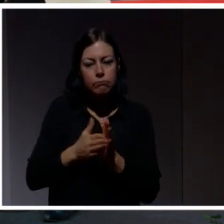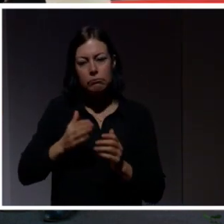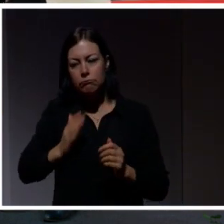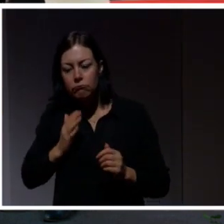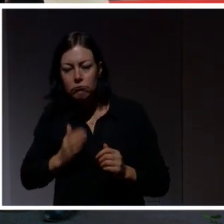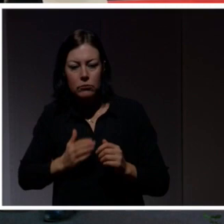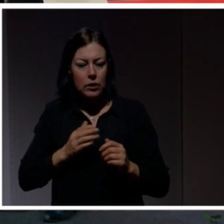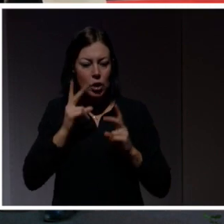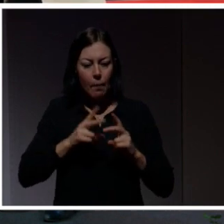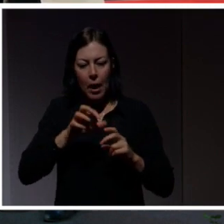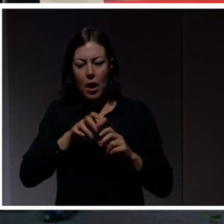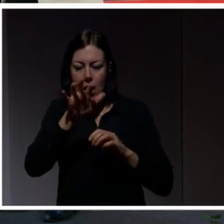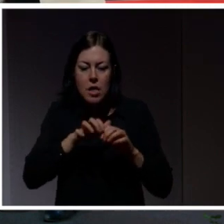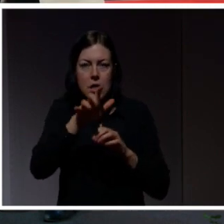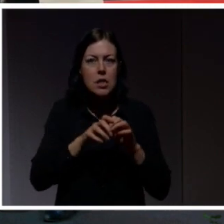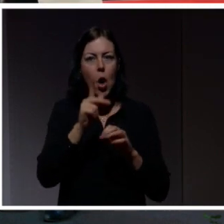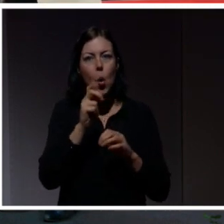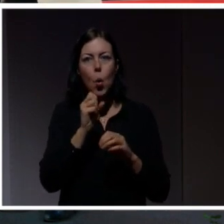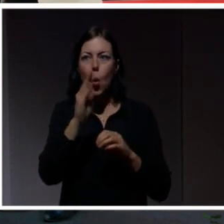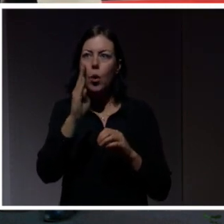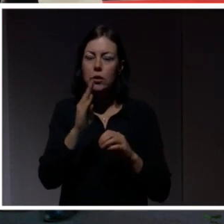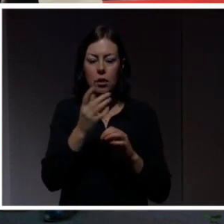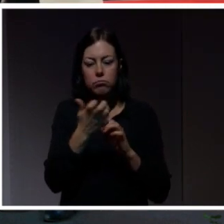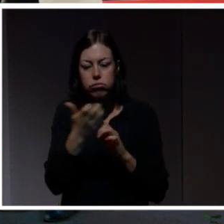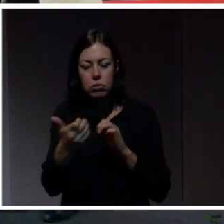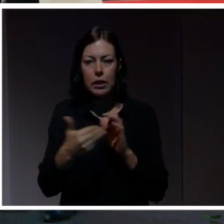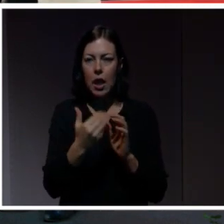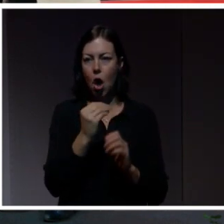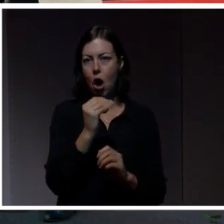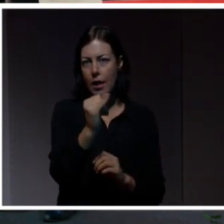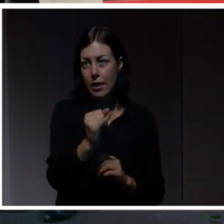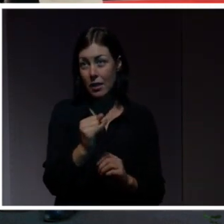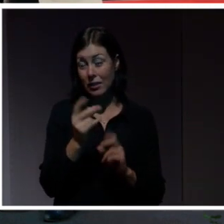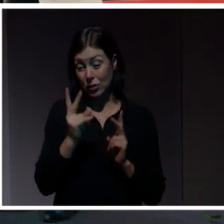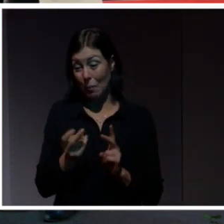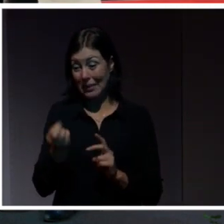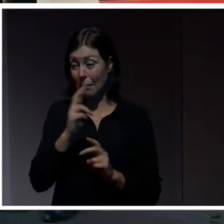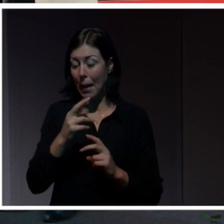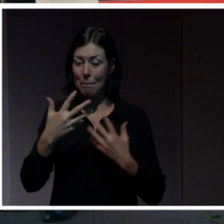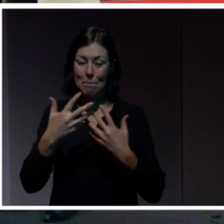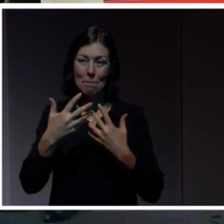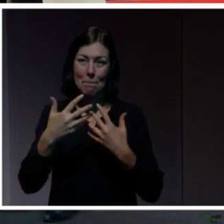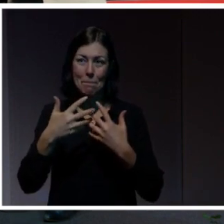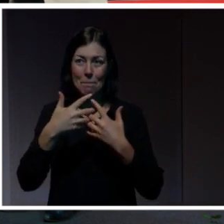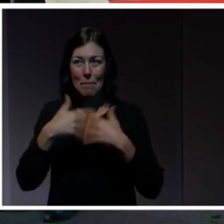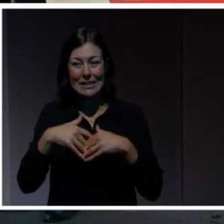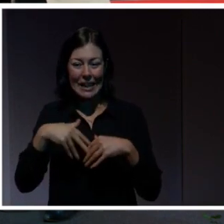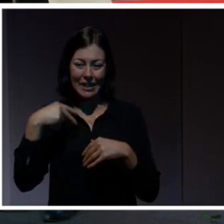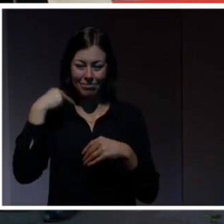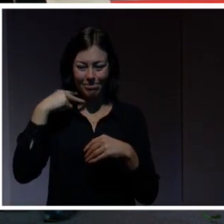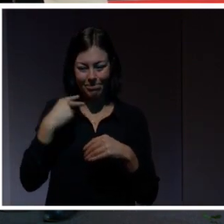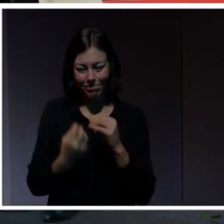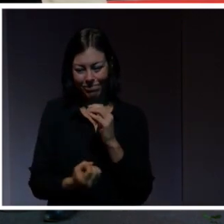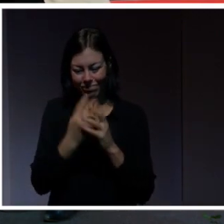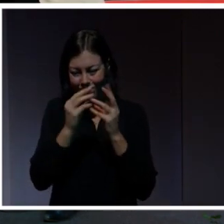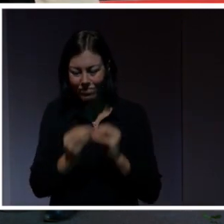are coding AI. And right now we're seeing that the diversity, for example, of a machine learning engineer is actually not as diverse as you would